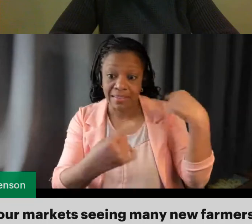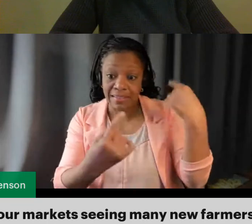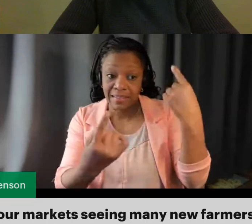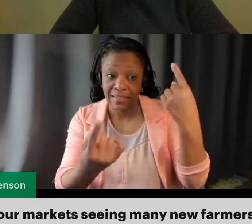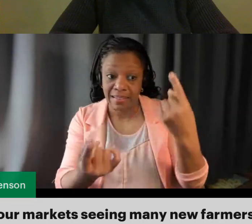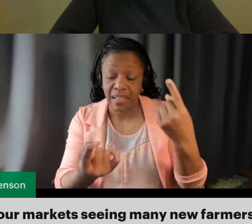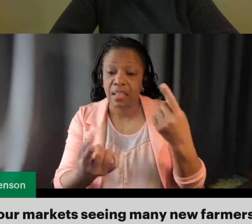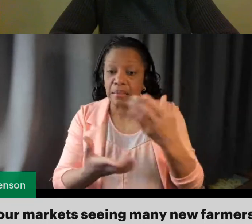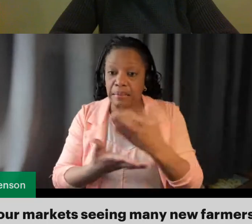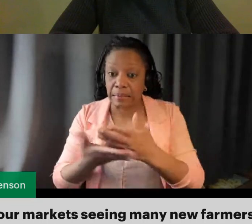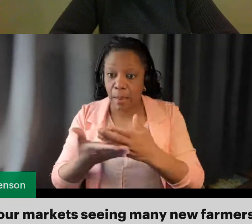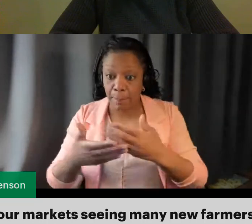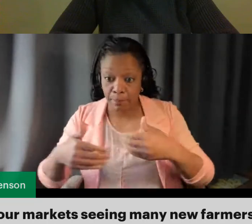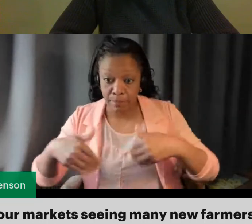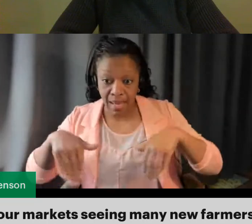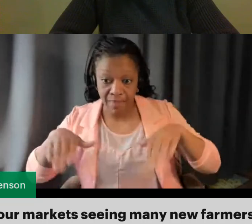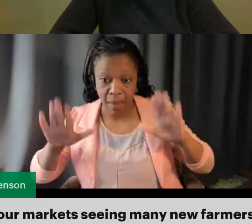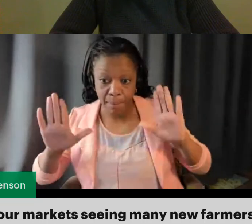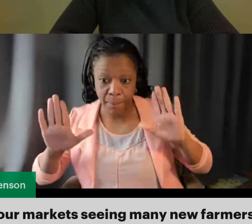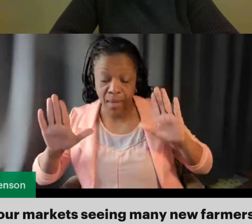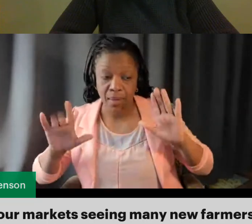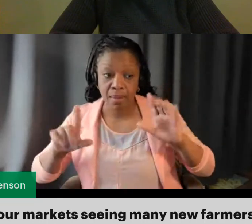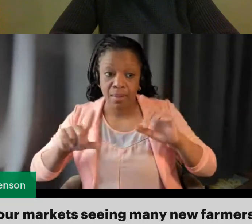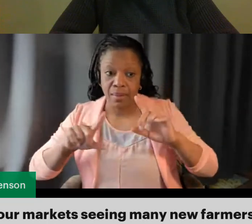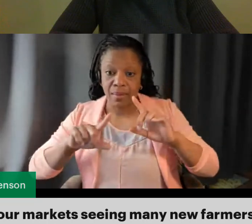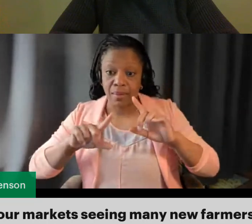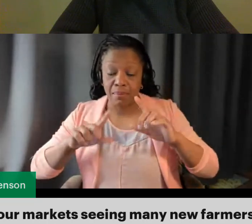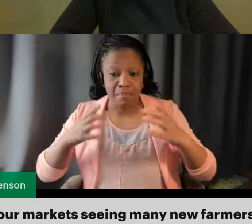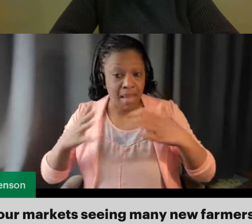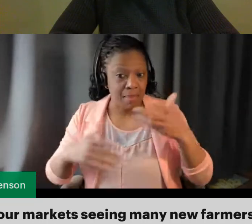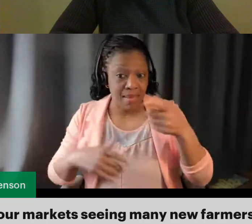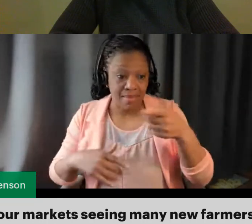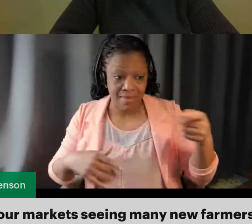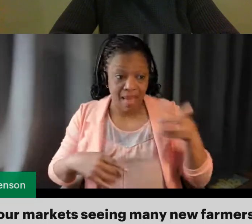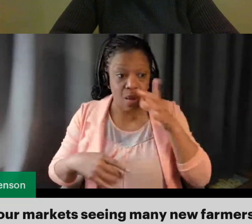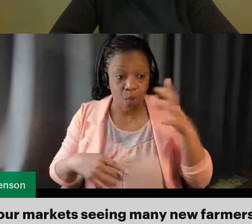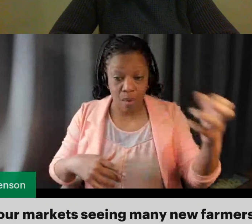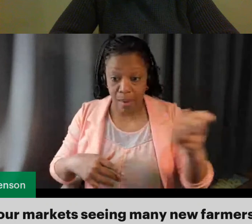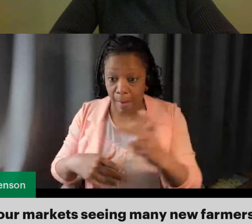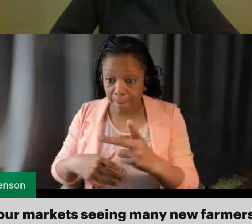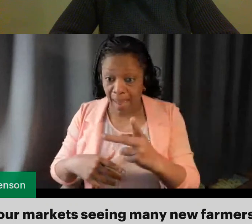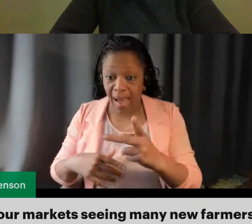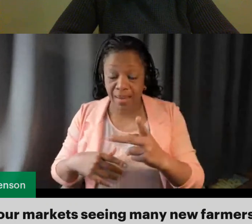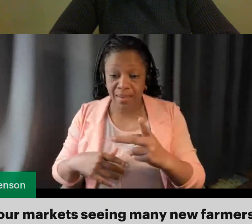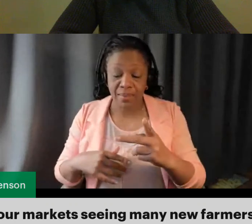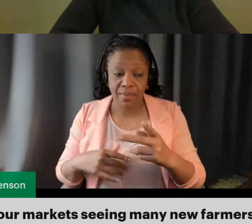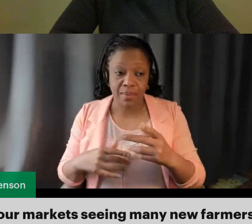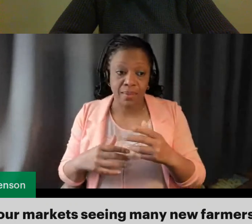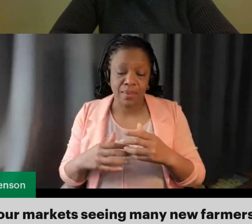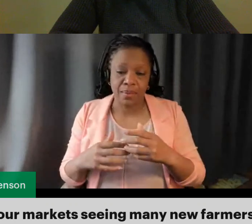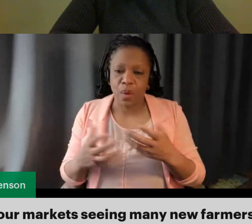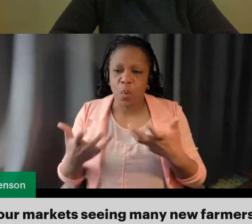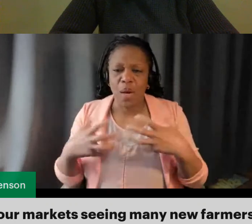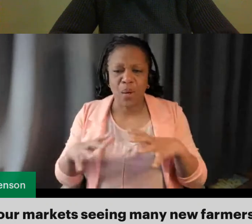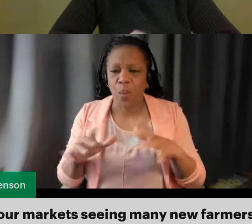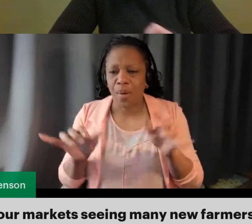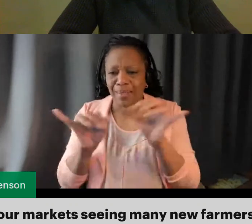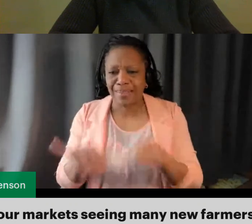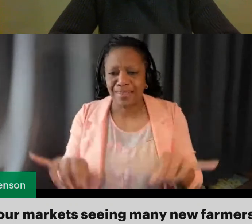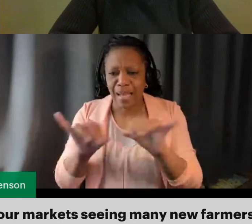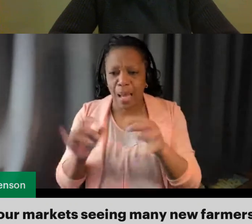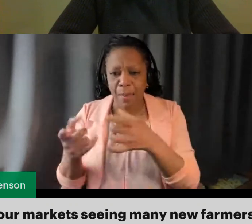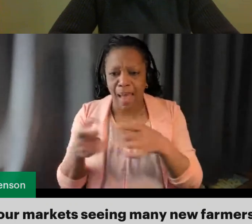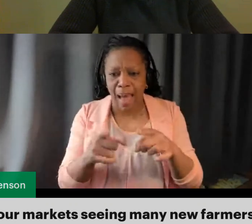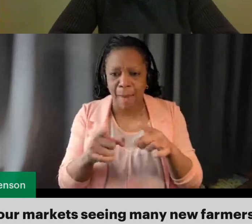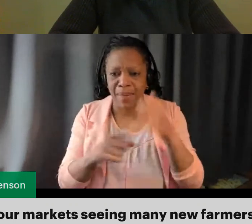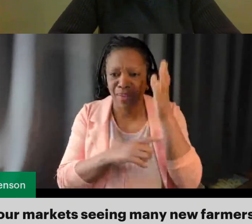to either come back or find a way to avoid that fate in the future. Not to end on